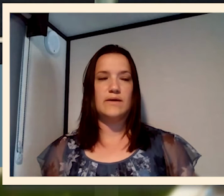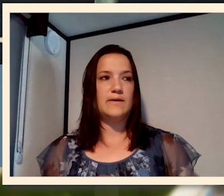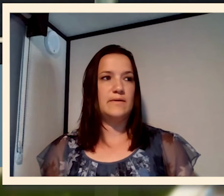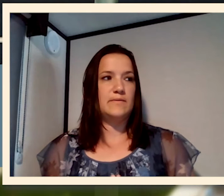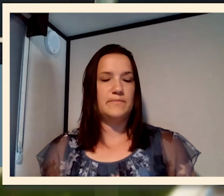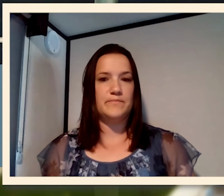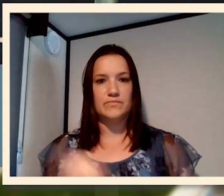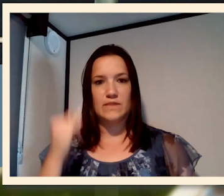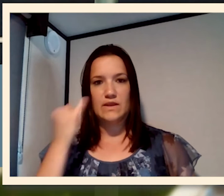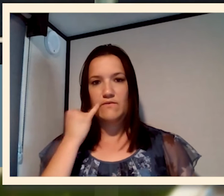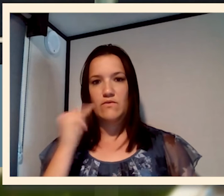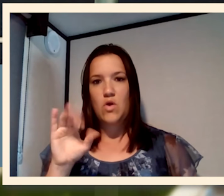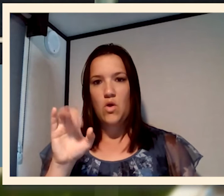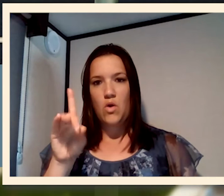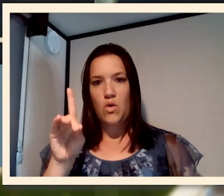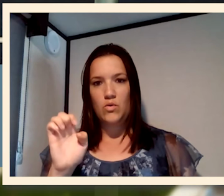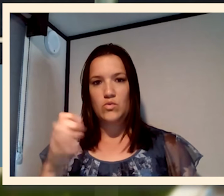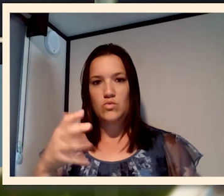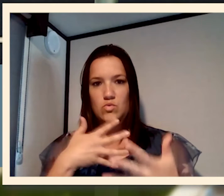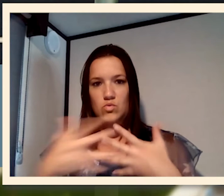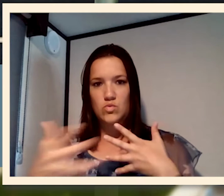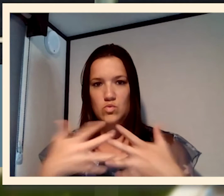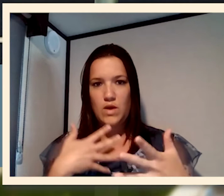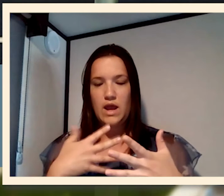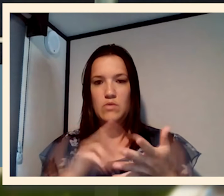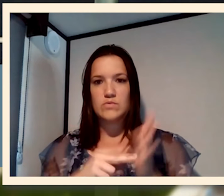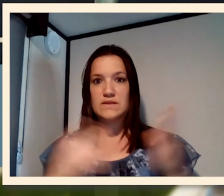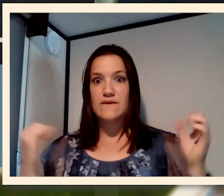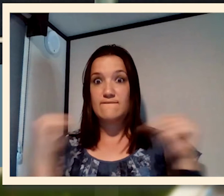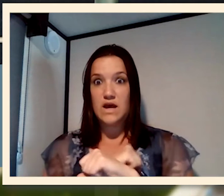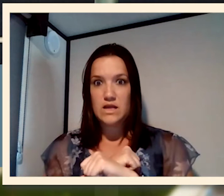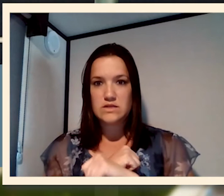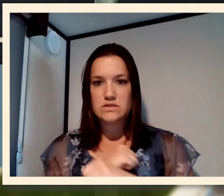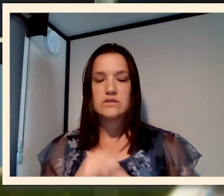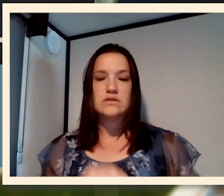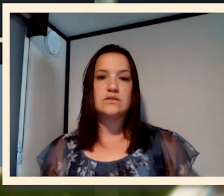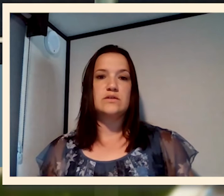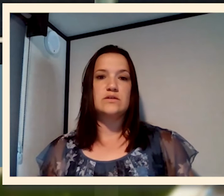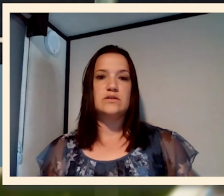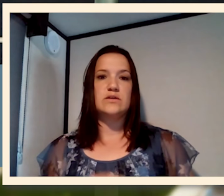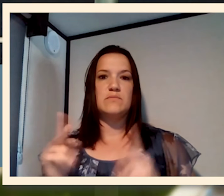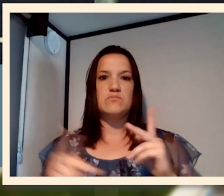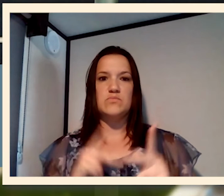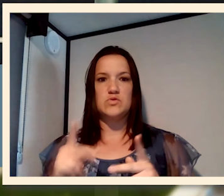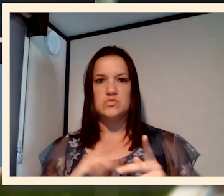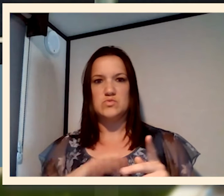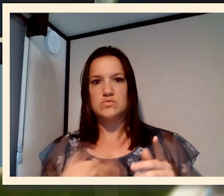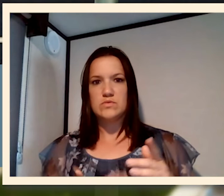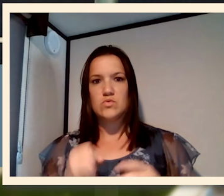to immediately act in the event of a code gray, which is, you know, there's maybe a violent